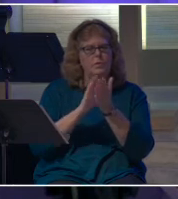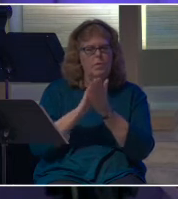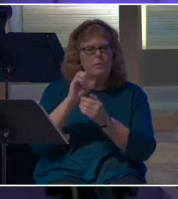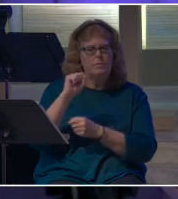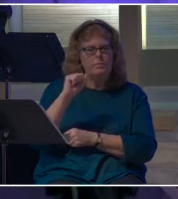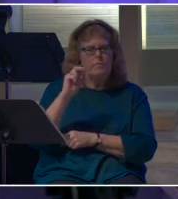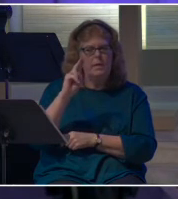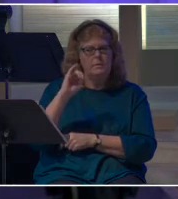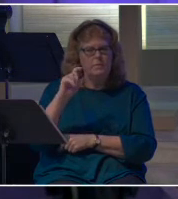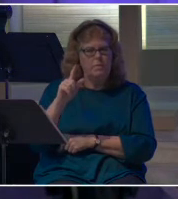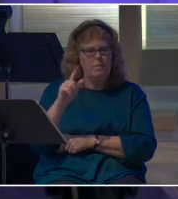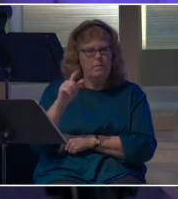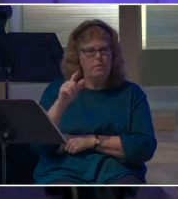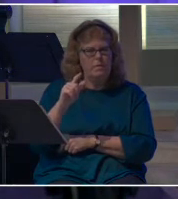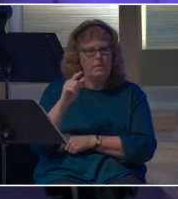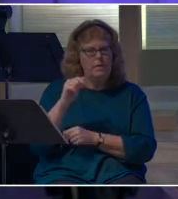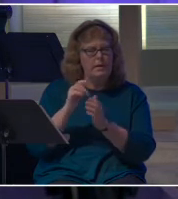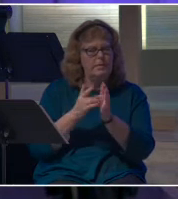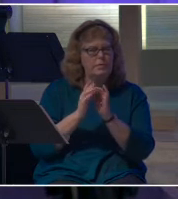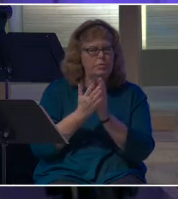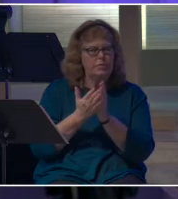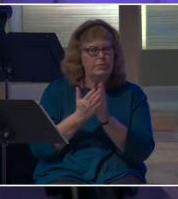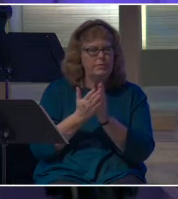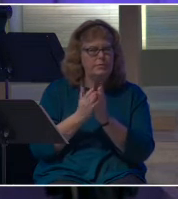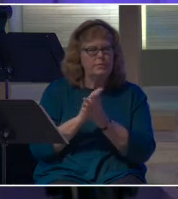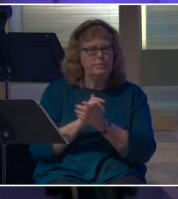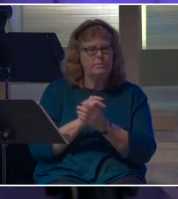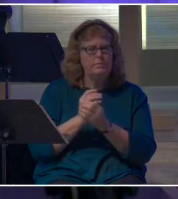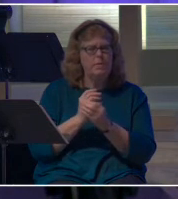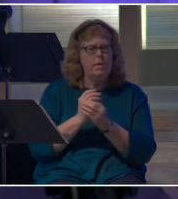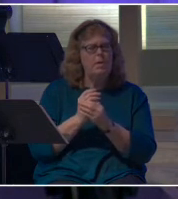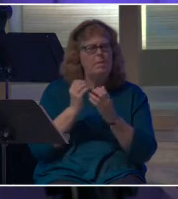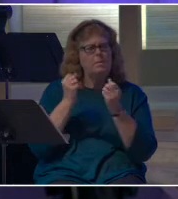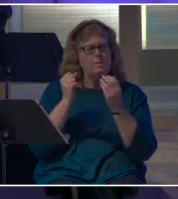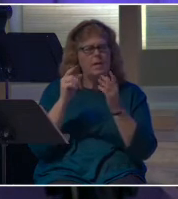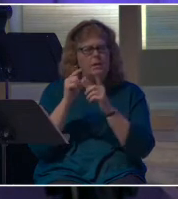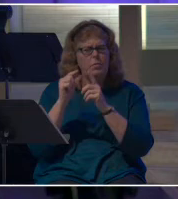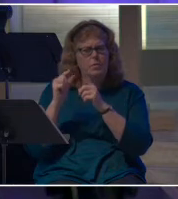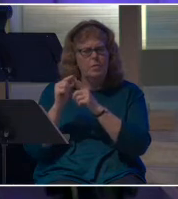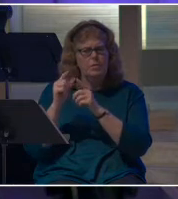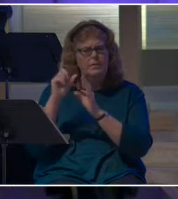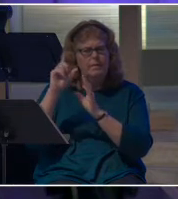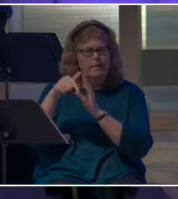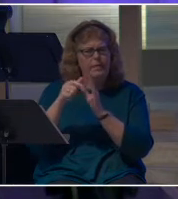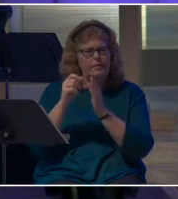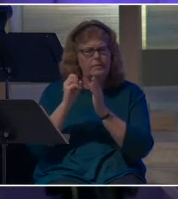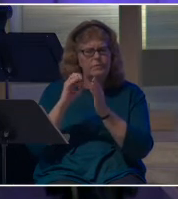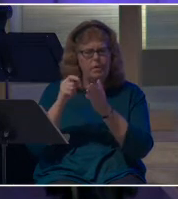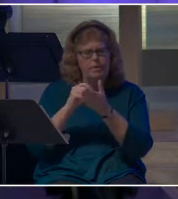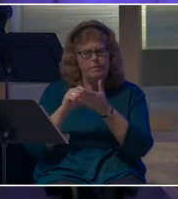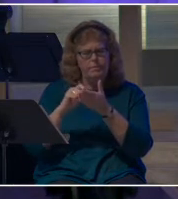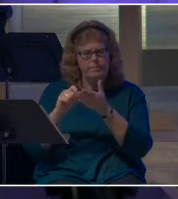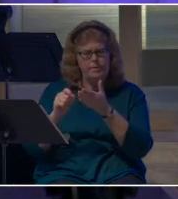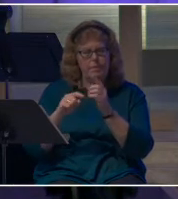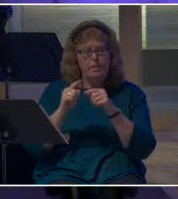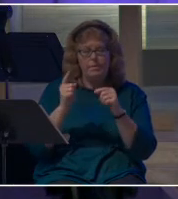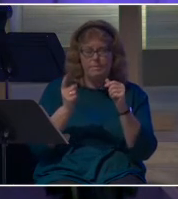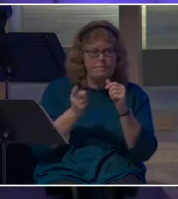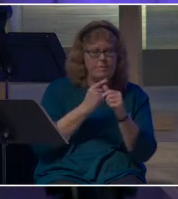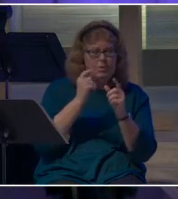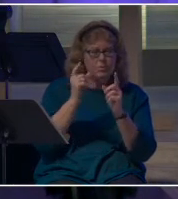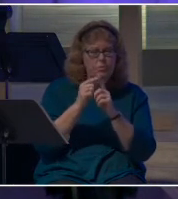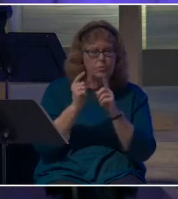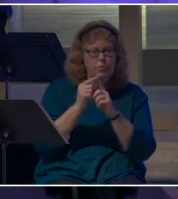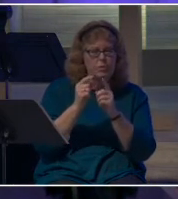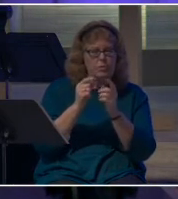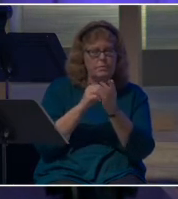Saul in the scriptures. There will be a lot of words recorded of Saul, but notice the first